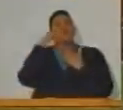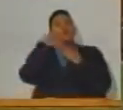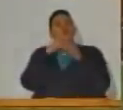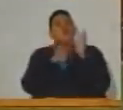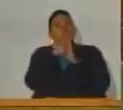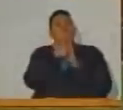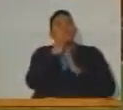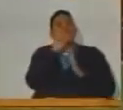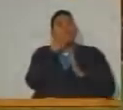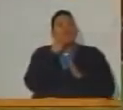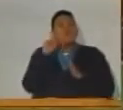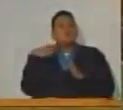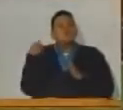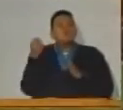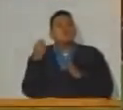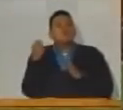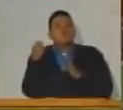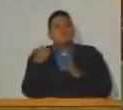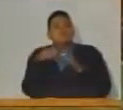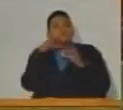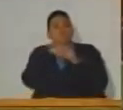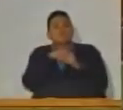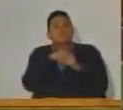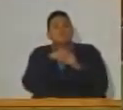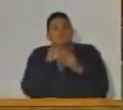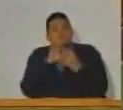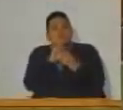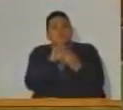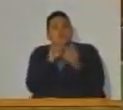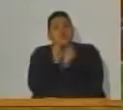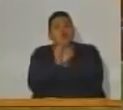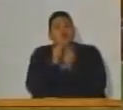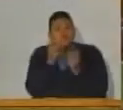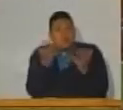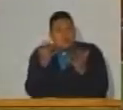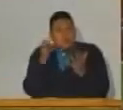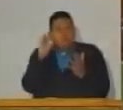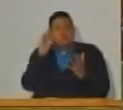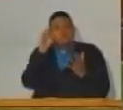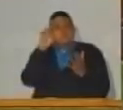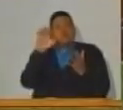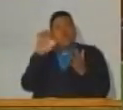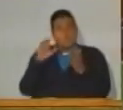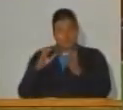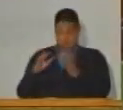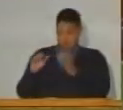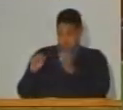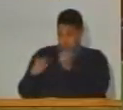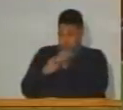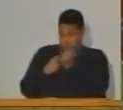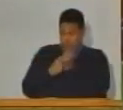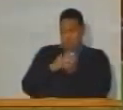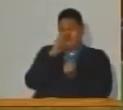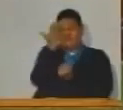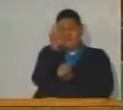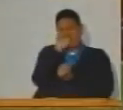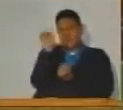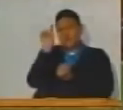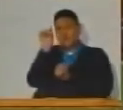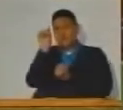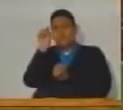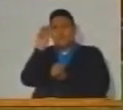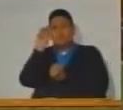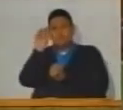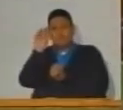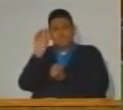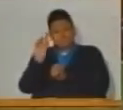and associated transmission mains with a source capacity of 15 to 20 MGD.